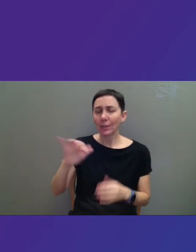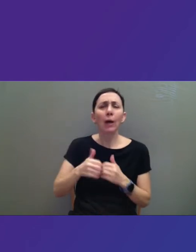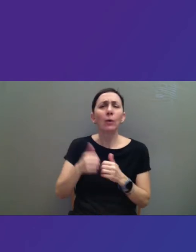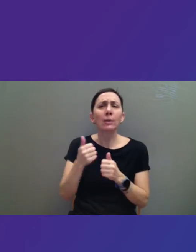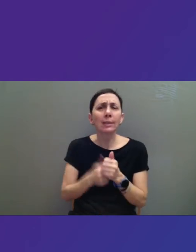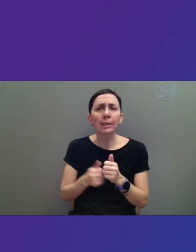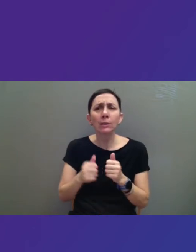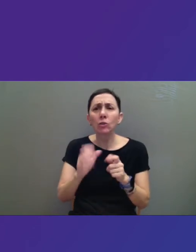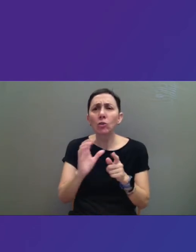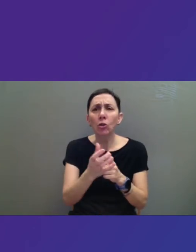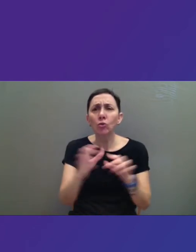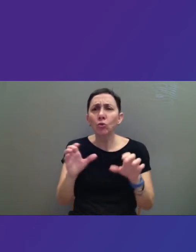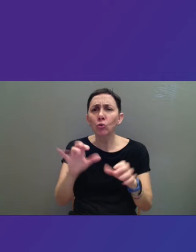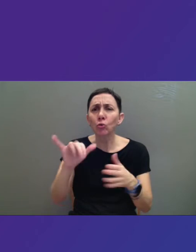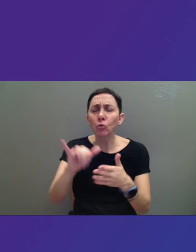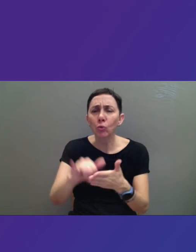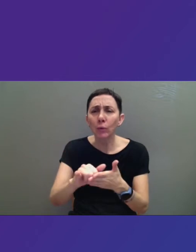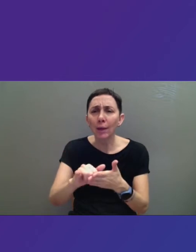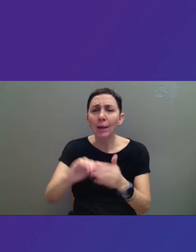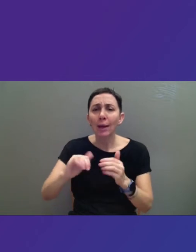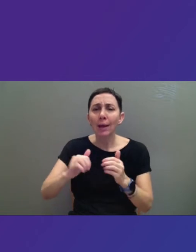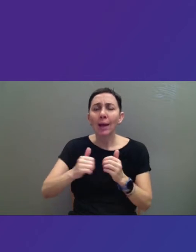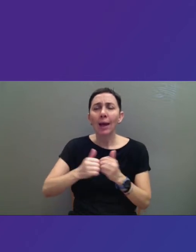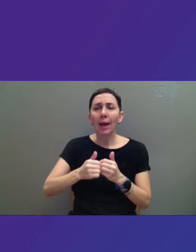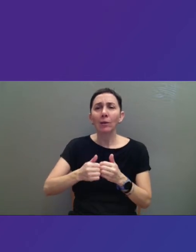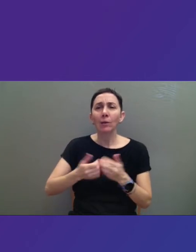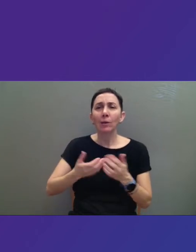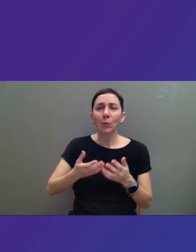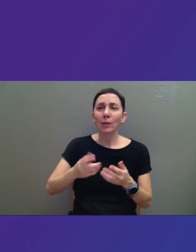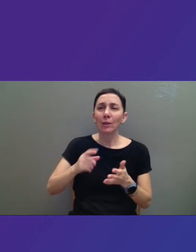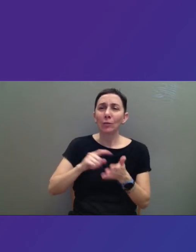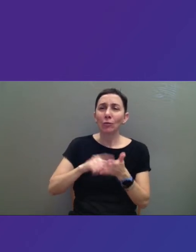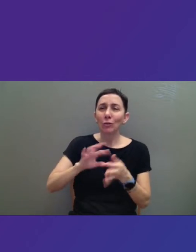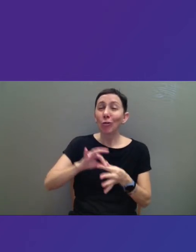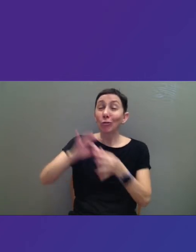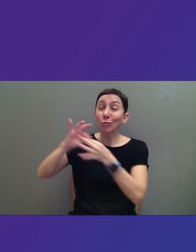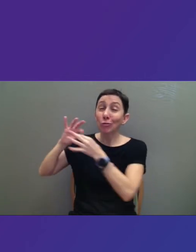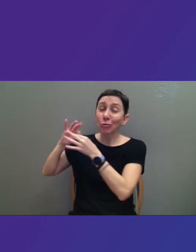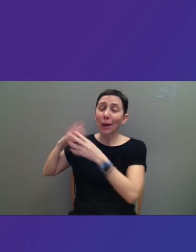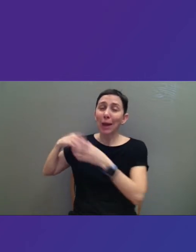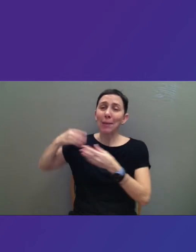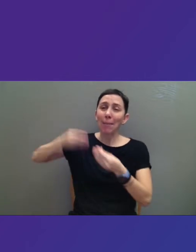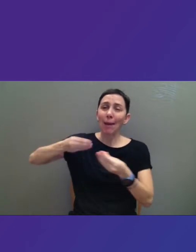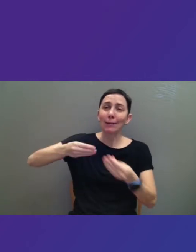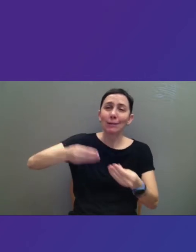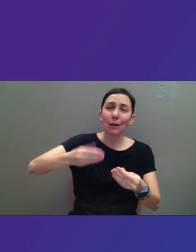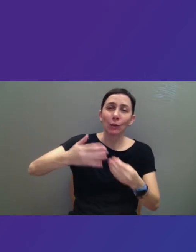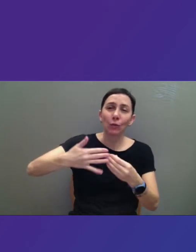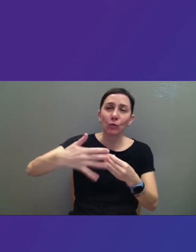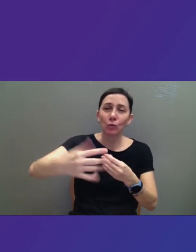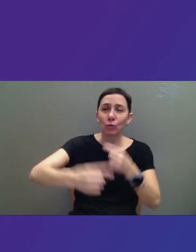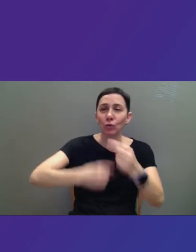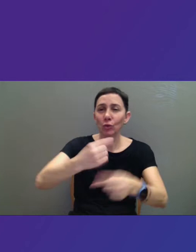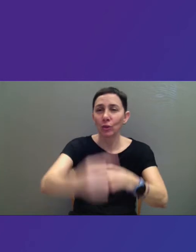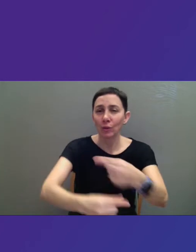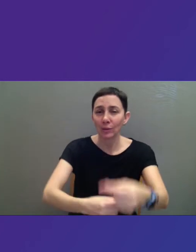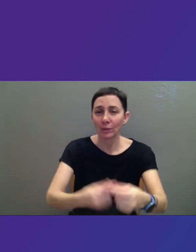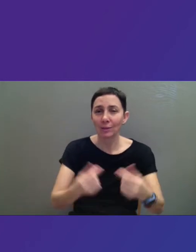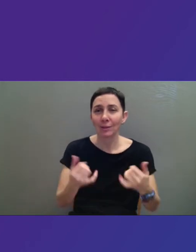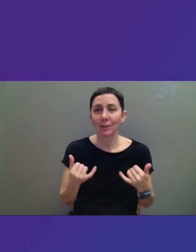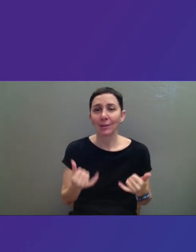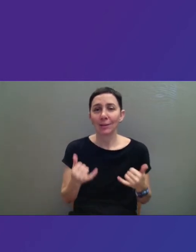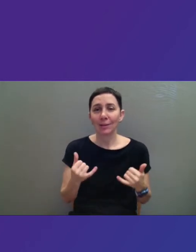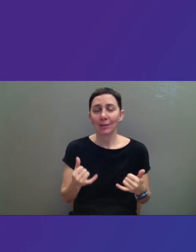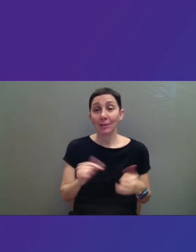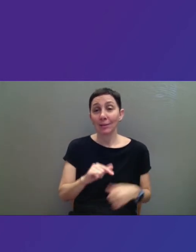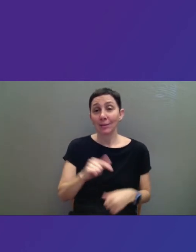pass that through generations going back and the future generations going forward? So now I would like it to pass